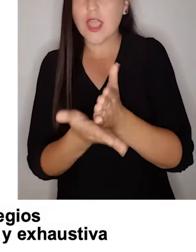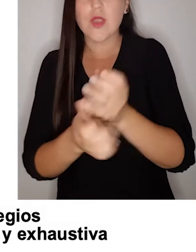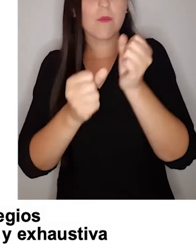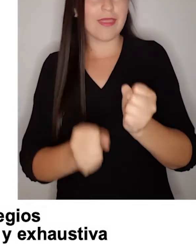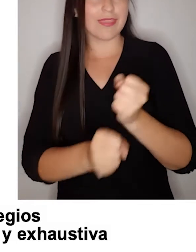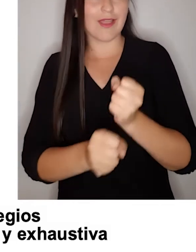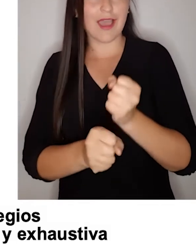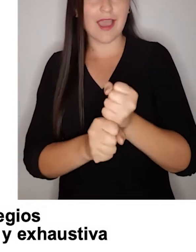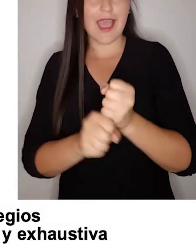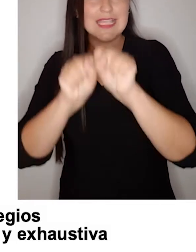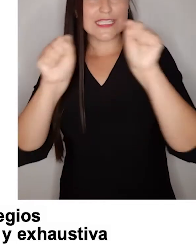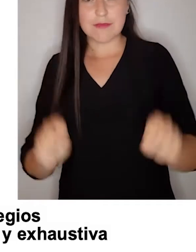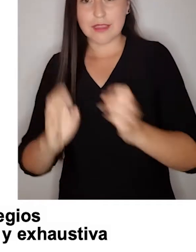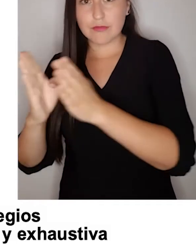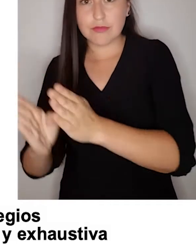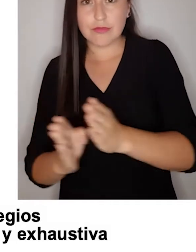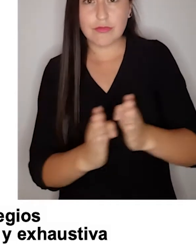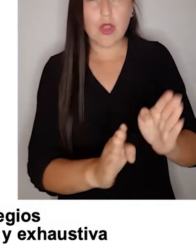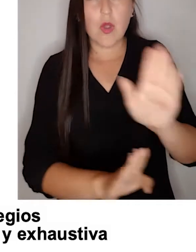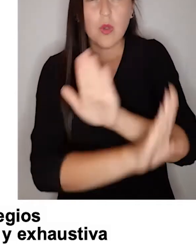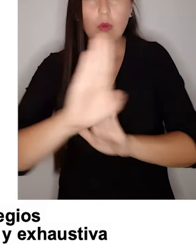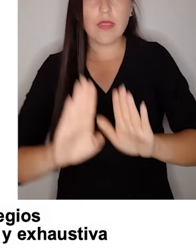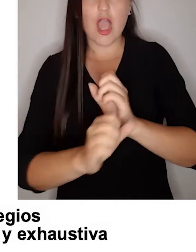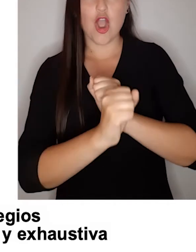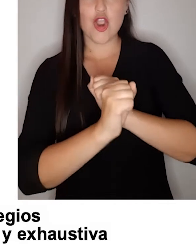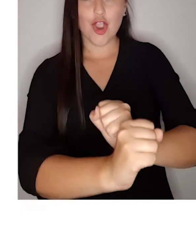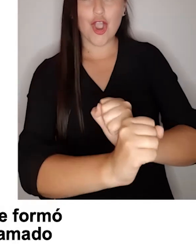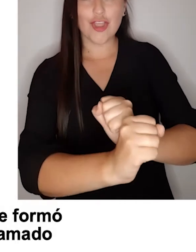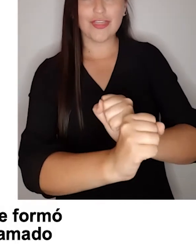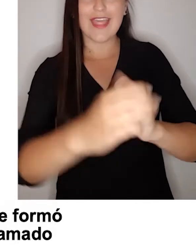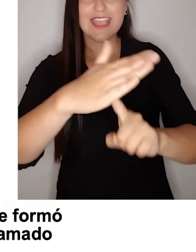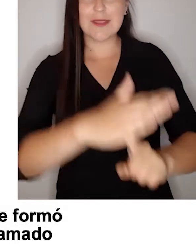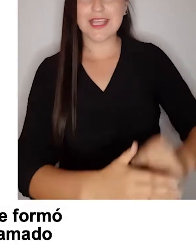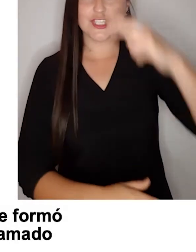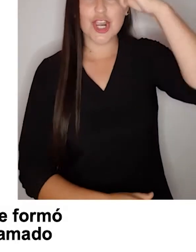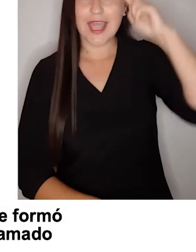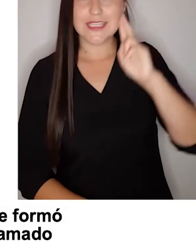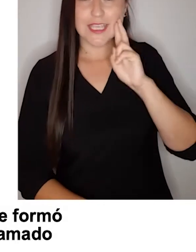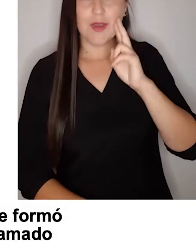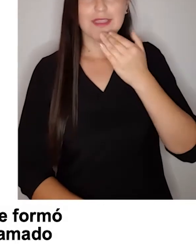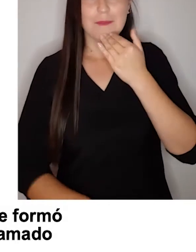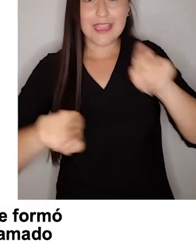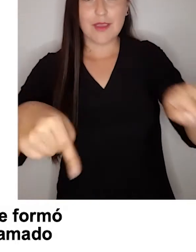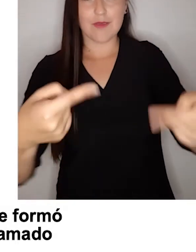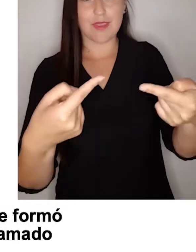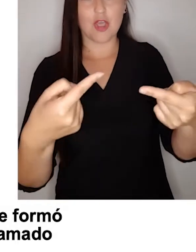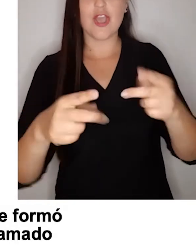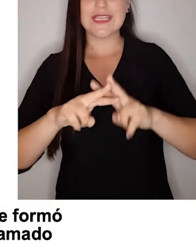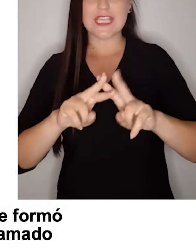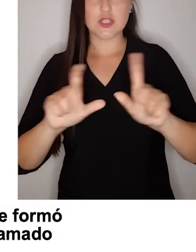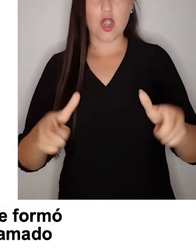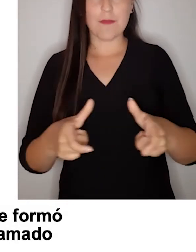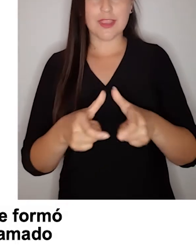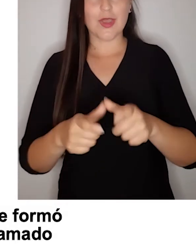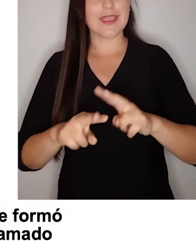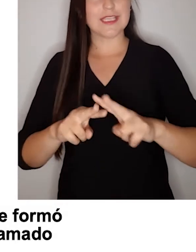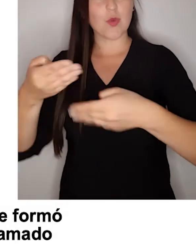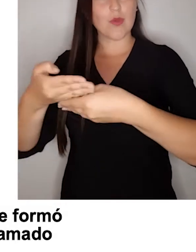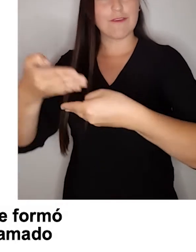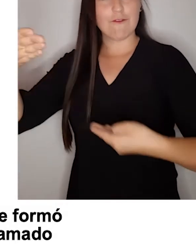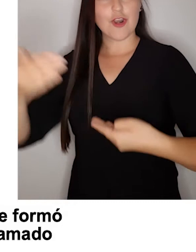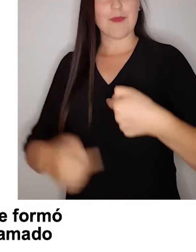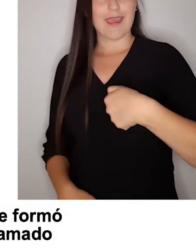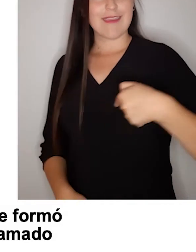can work more systematically and comprehensively against racism and anti-Semitism. A committee